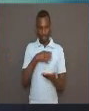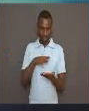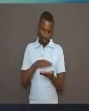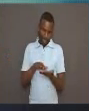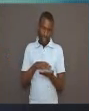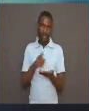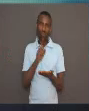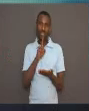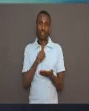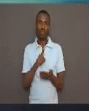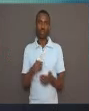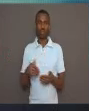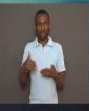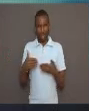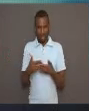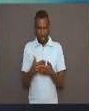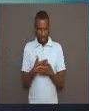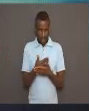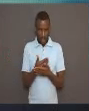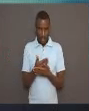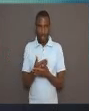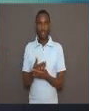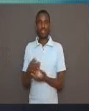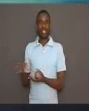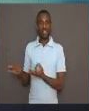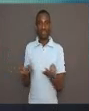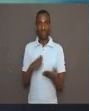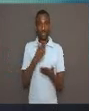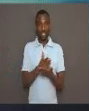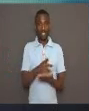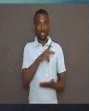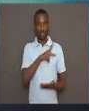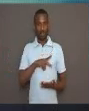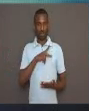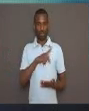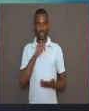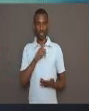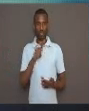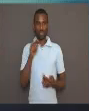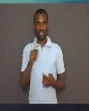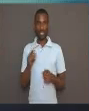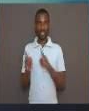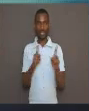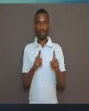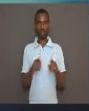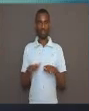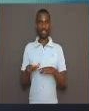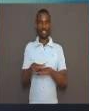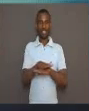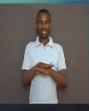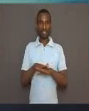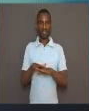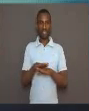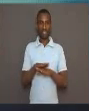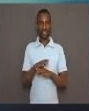a new property of fluid statics called surface tension. We